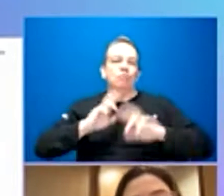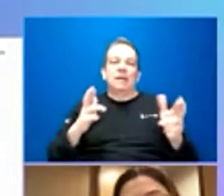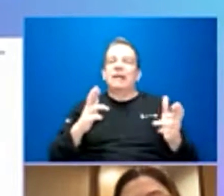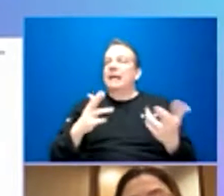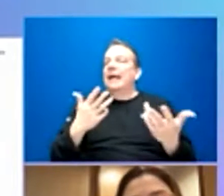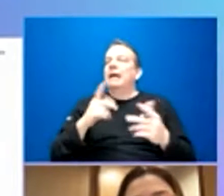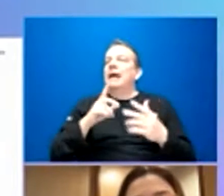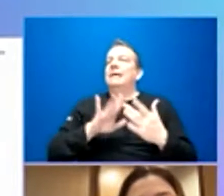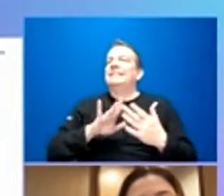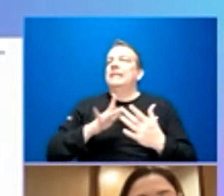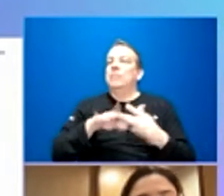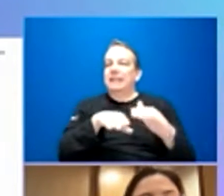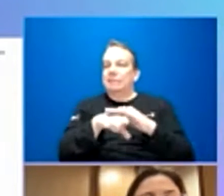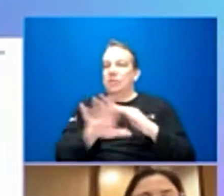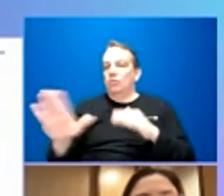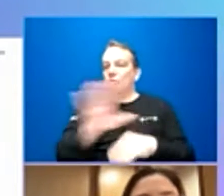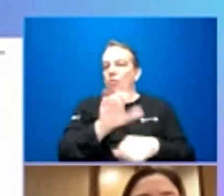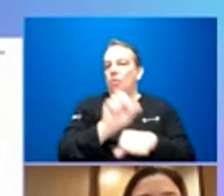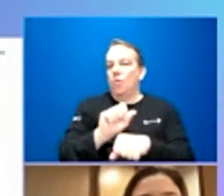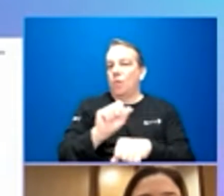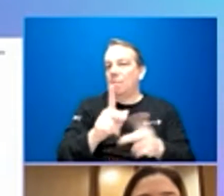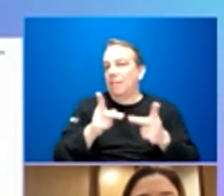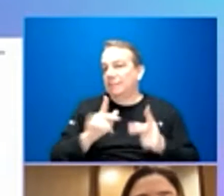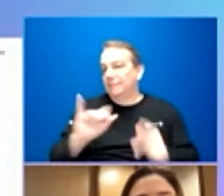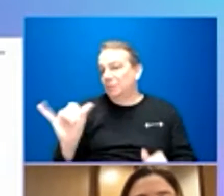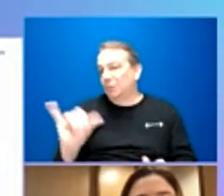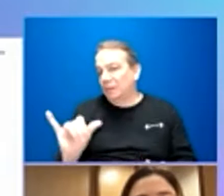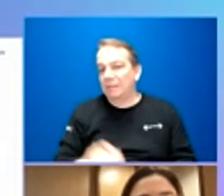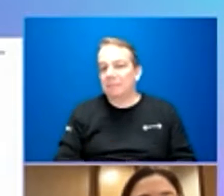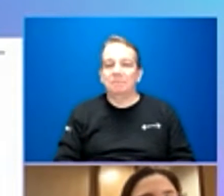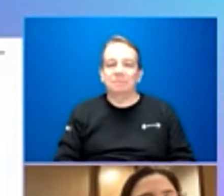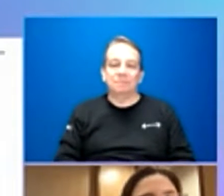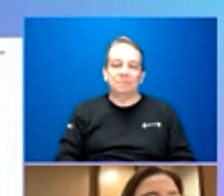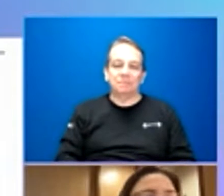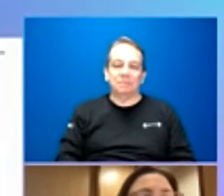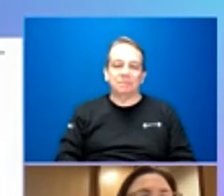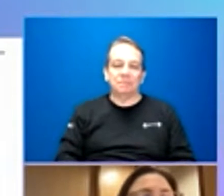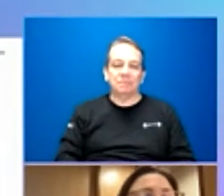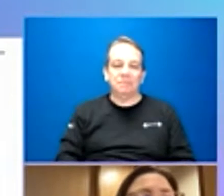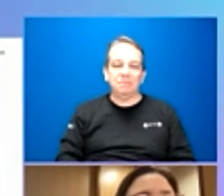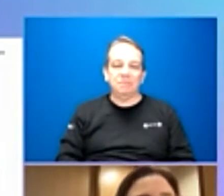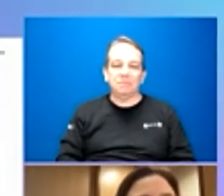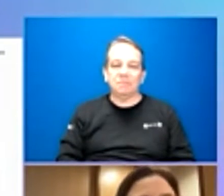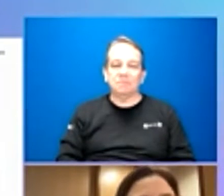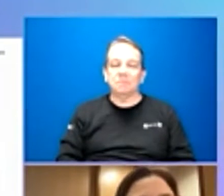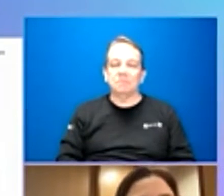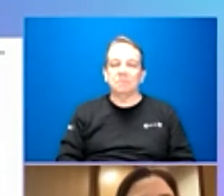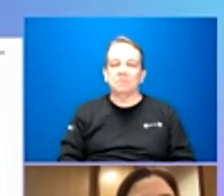accessibility in your workplace. All right, next slide.